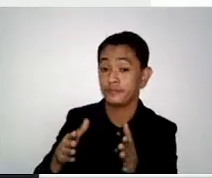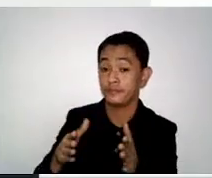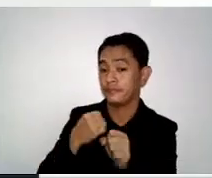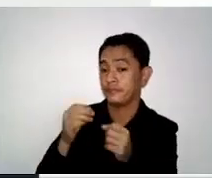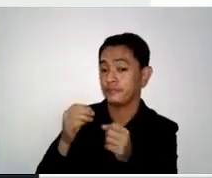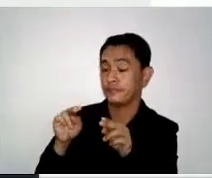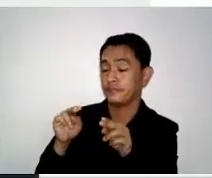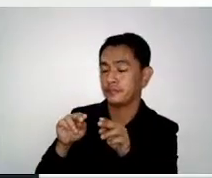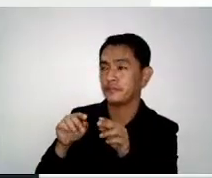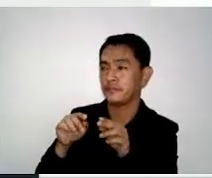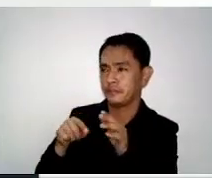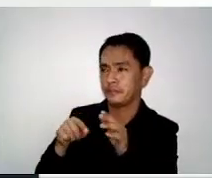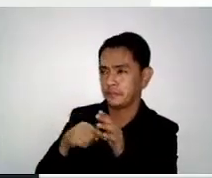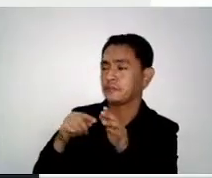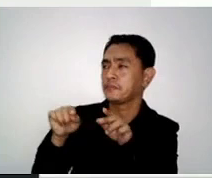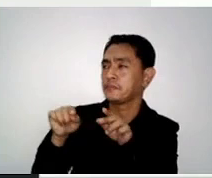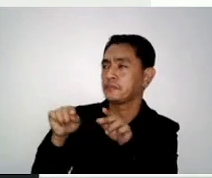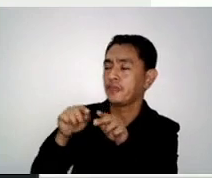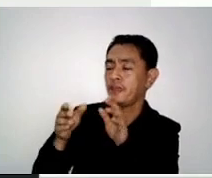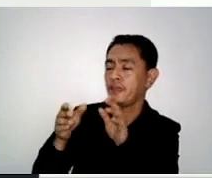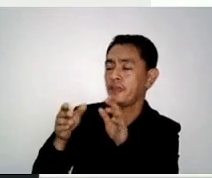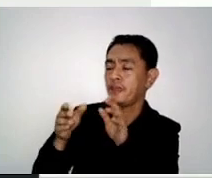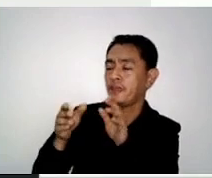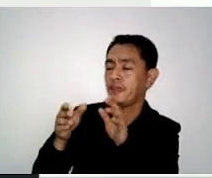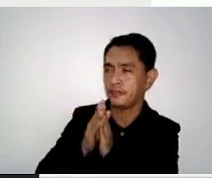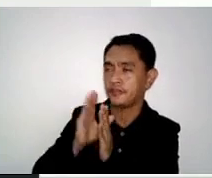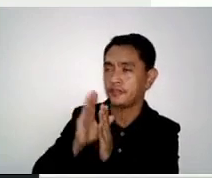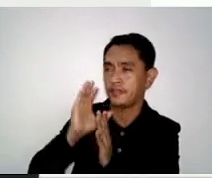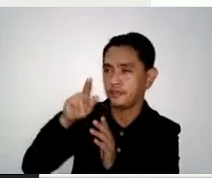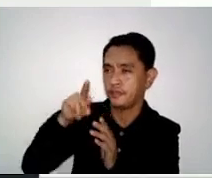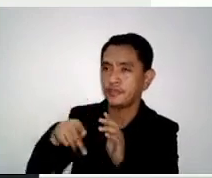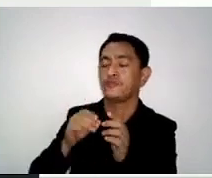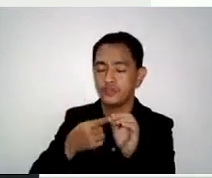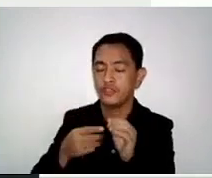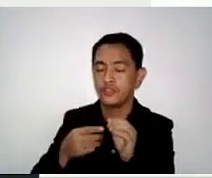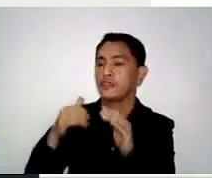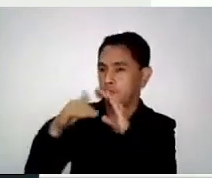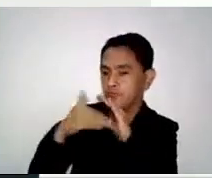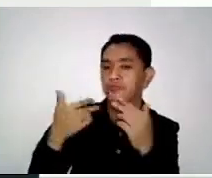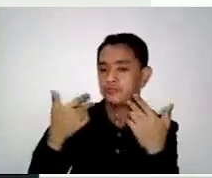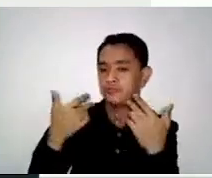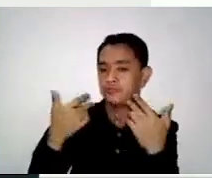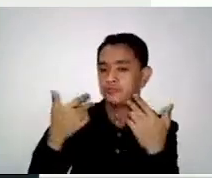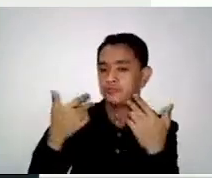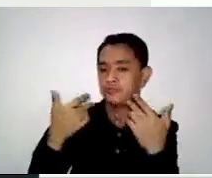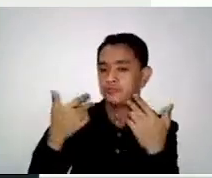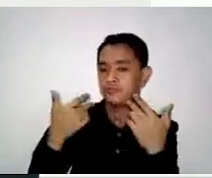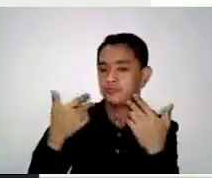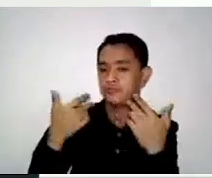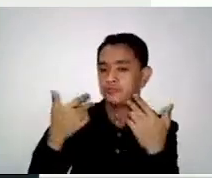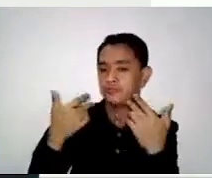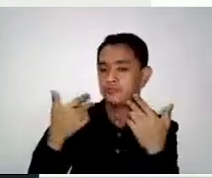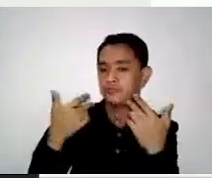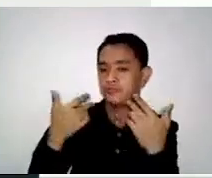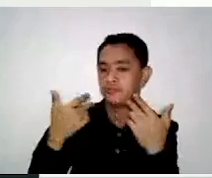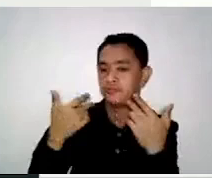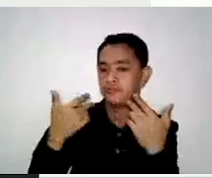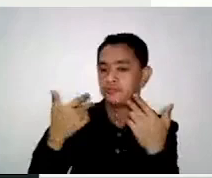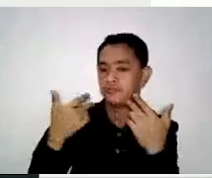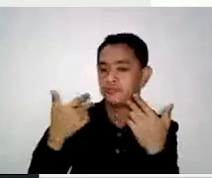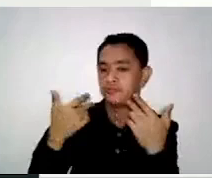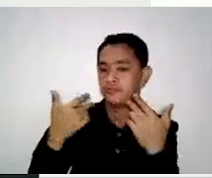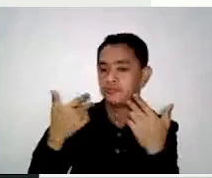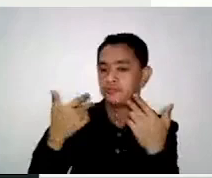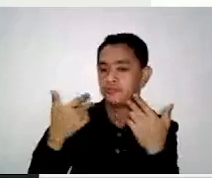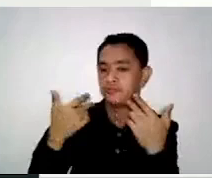Once done, kailangan natin i-secure ang ating account. Now, normally, hihingan tayo ng phone authentication, ng email, or